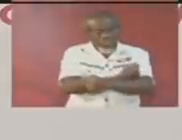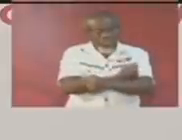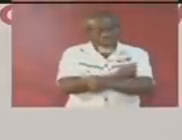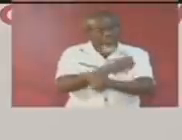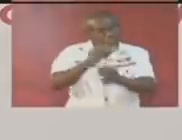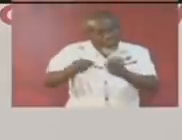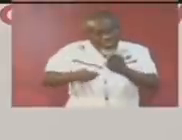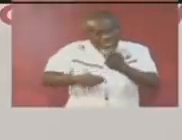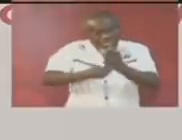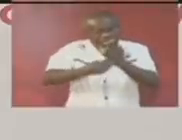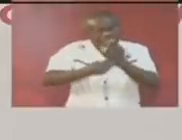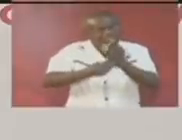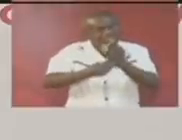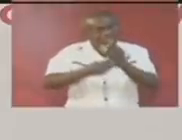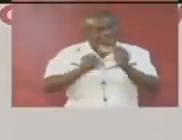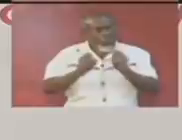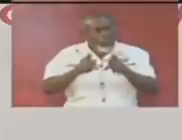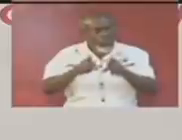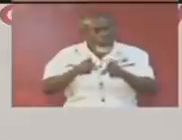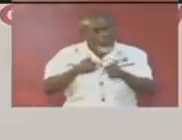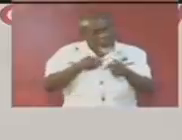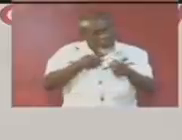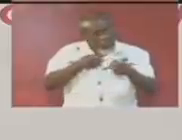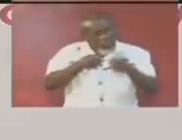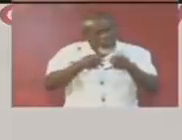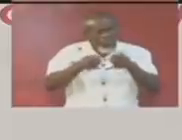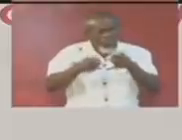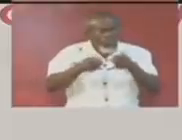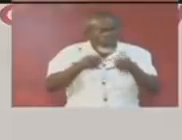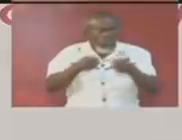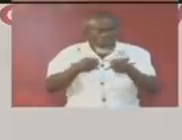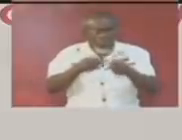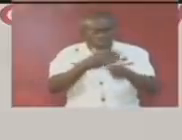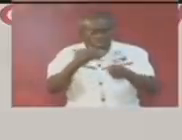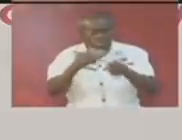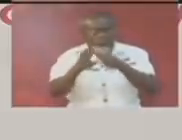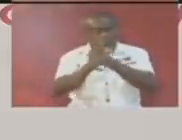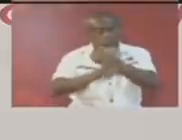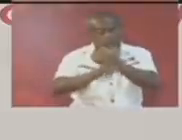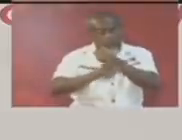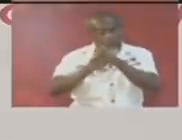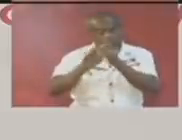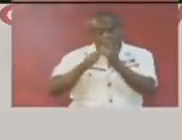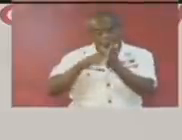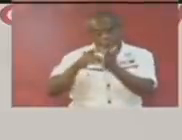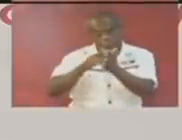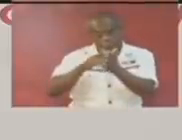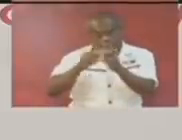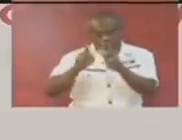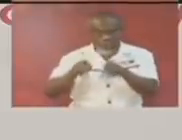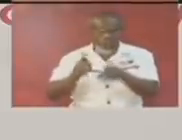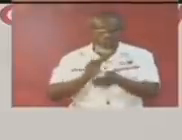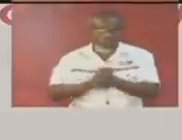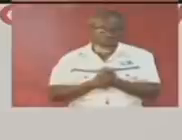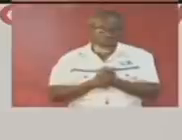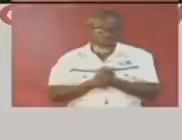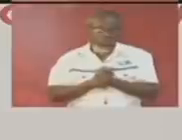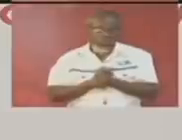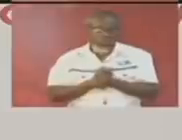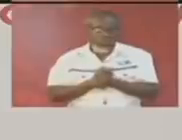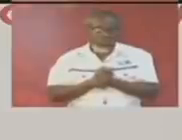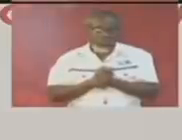hopefully our first phase is to protect the vulnerable in terms of vaccination. Our second phase will be going towards herd